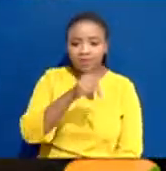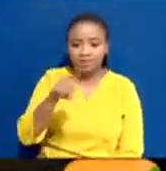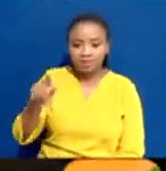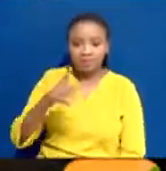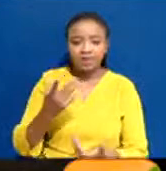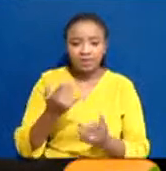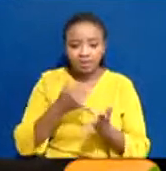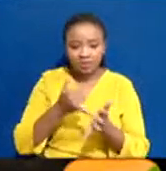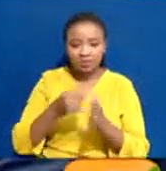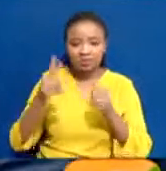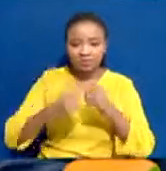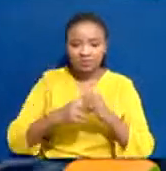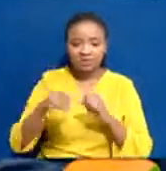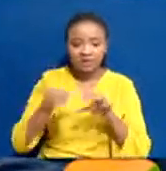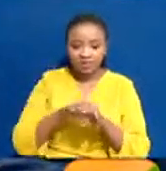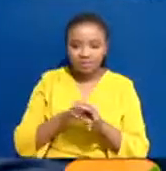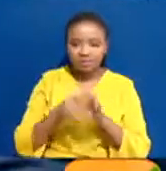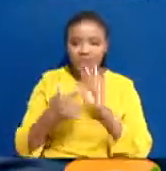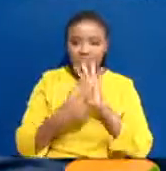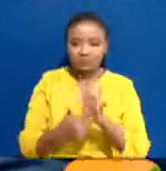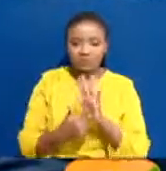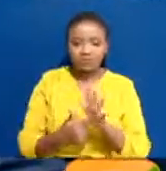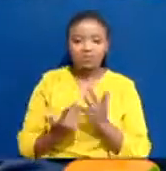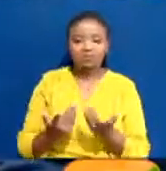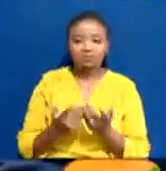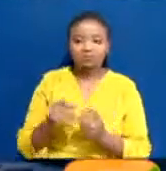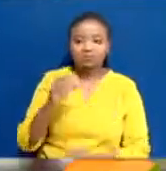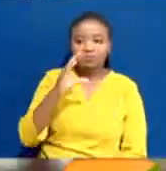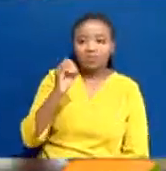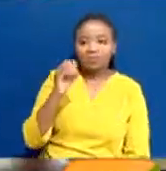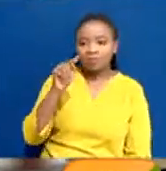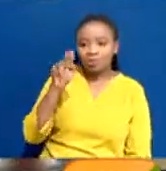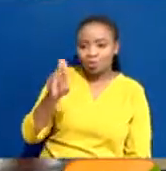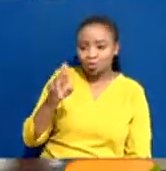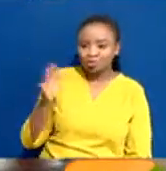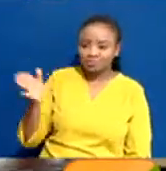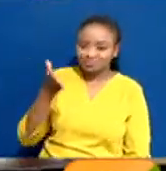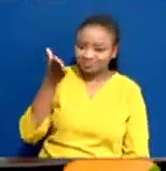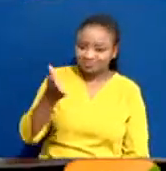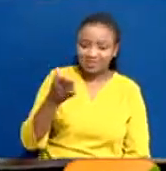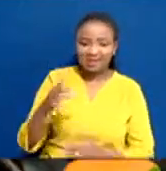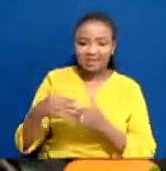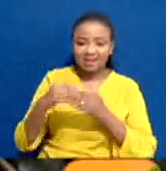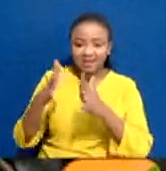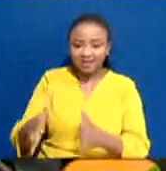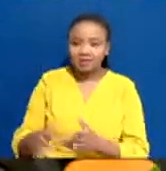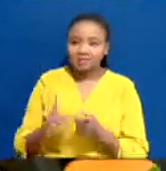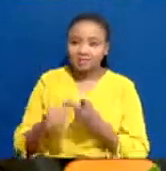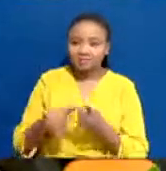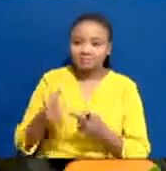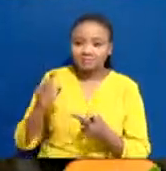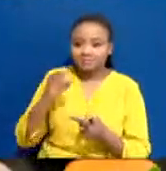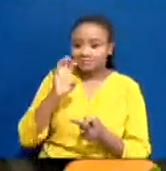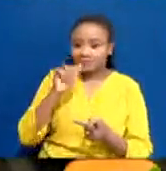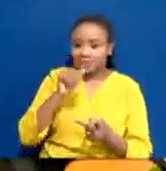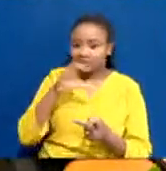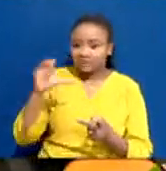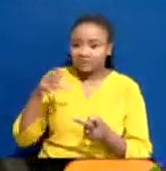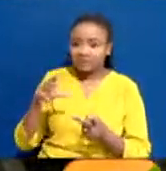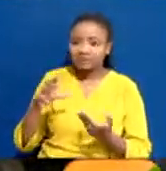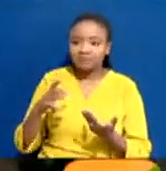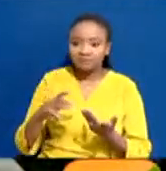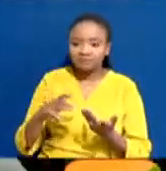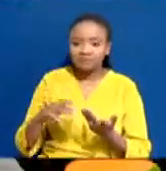7 members, including the Central Organization of Trade Unions boss Francis Atwoli and the Ethics and Anti-Corruption Commission Chief